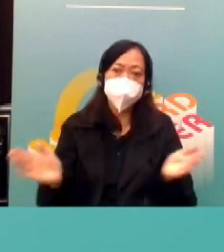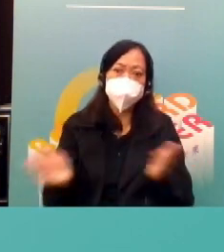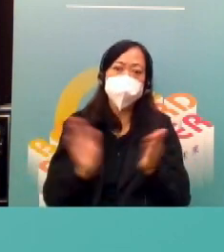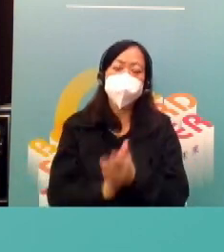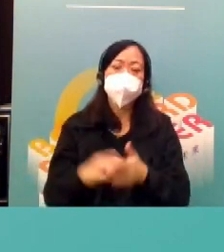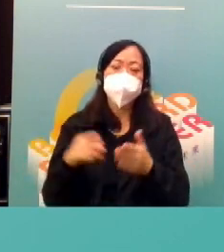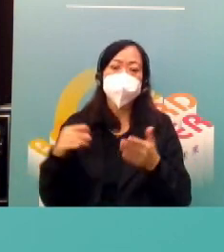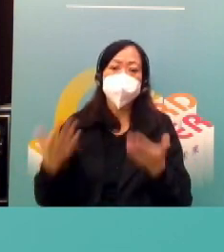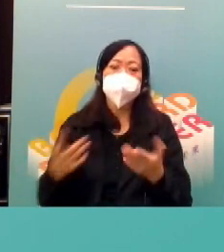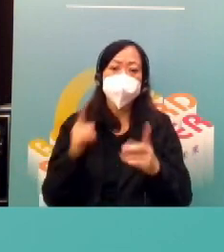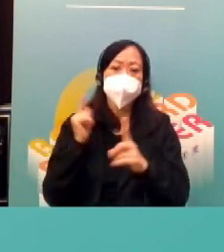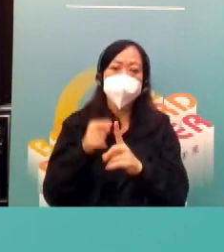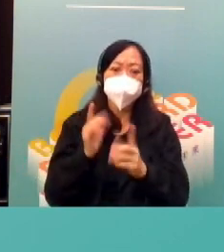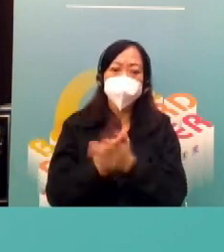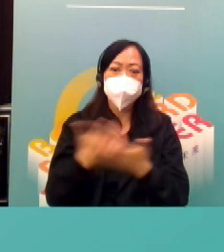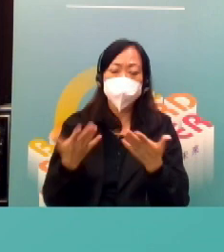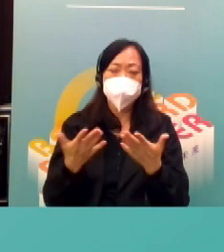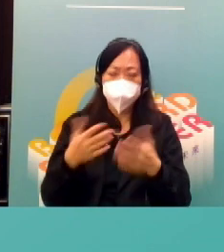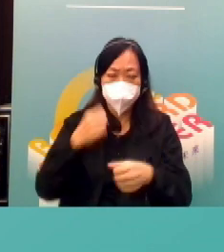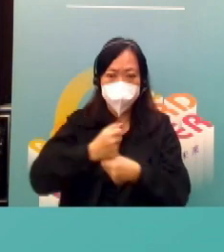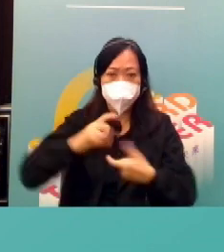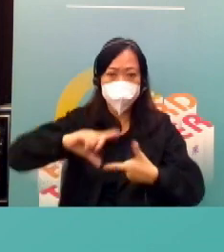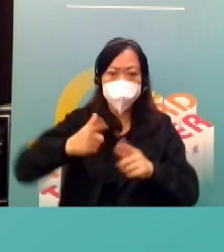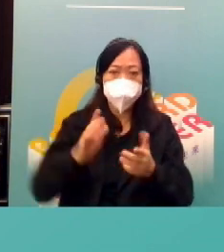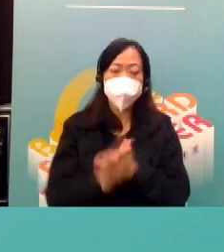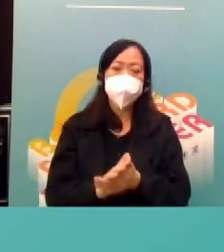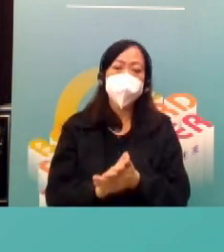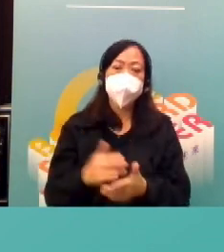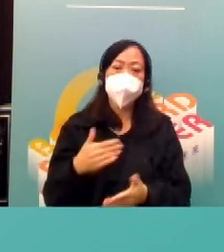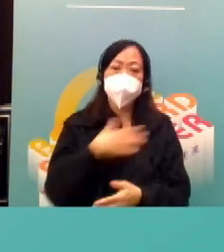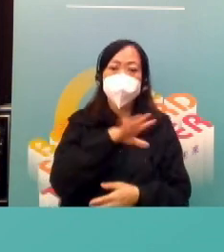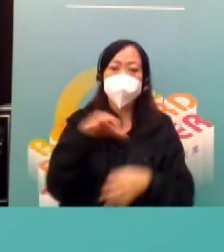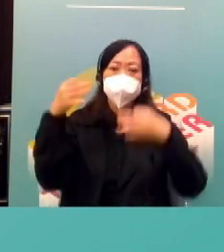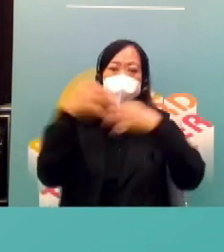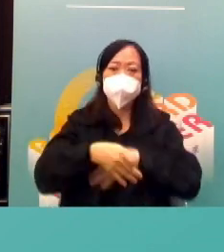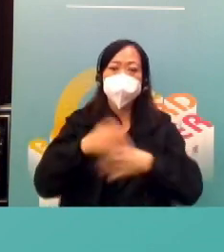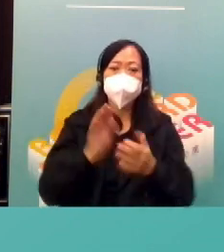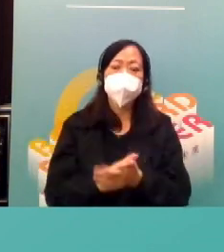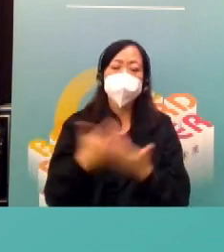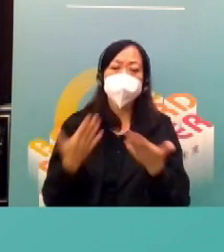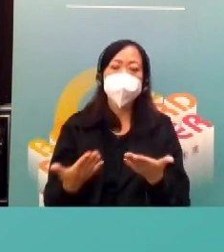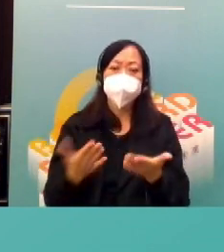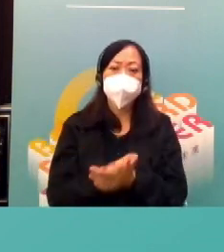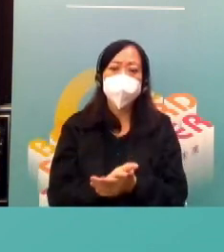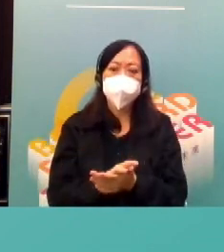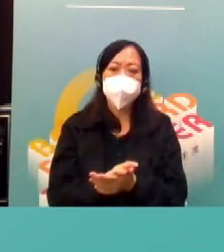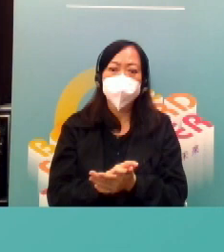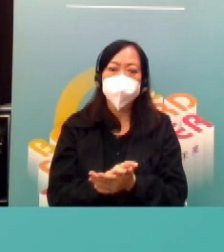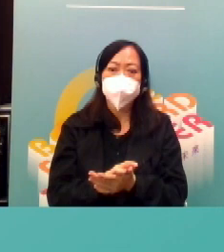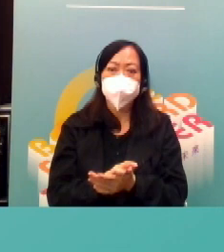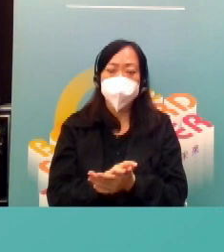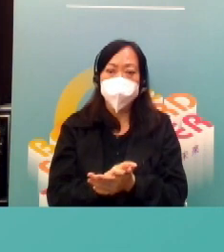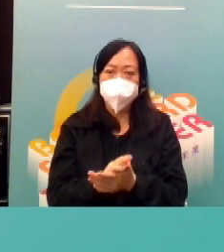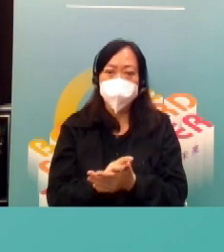commission contracts to be more based on the achievement of outcomes rather than activities. And in this way, I think a number of